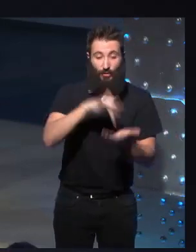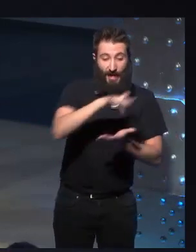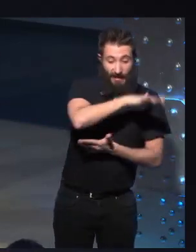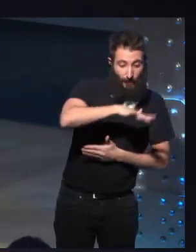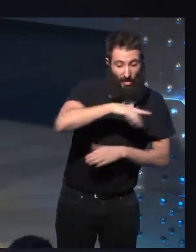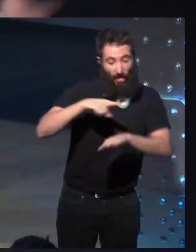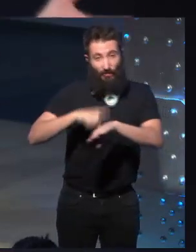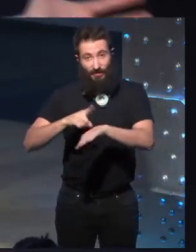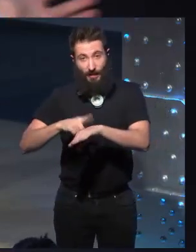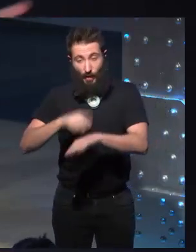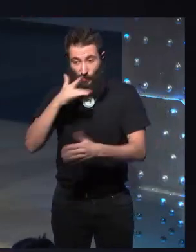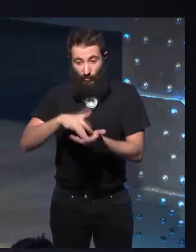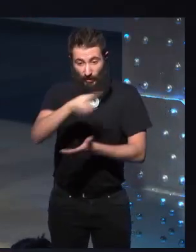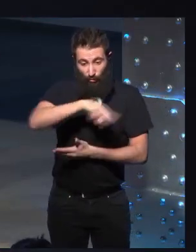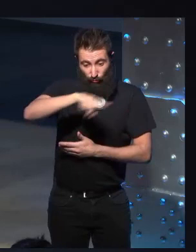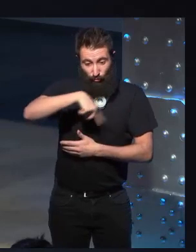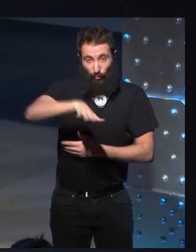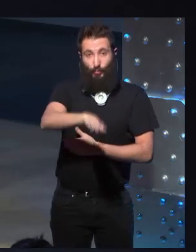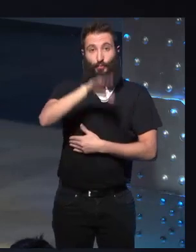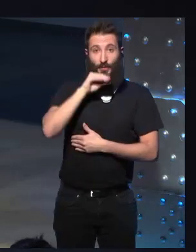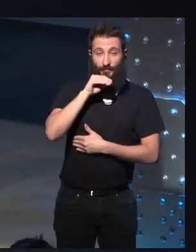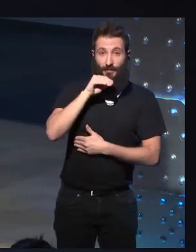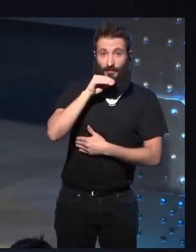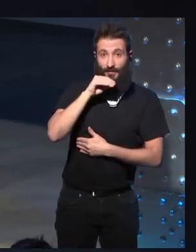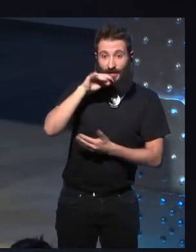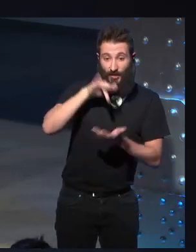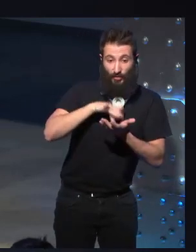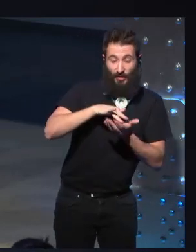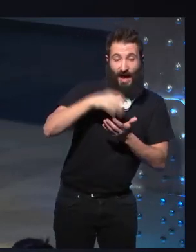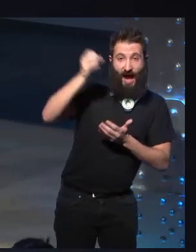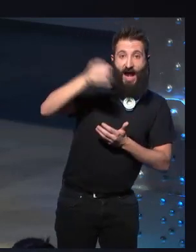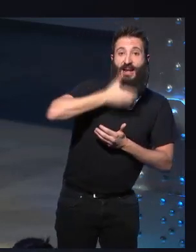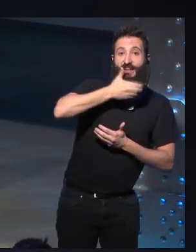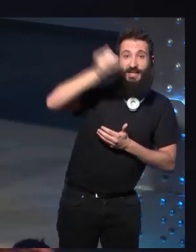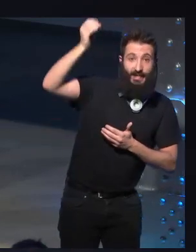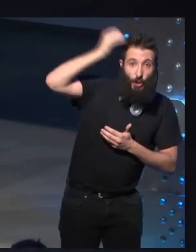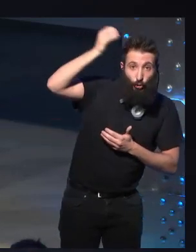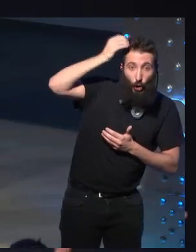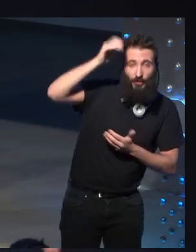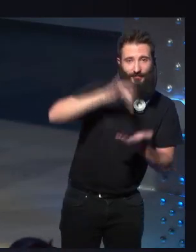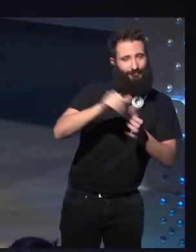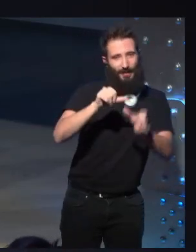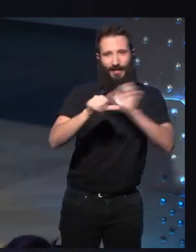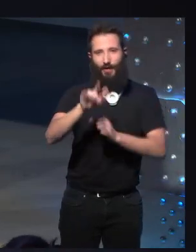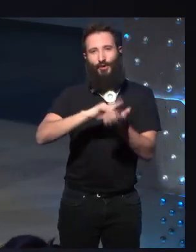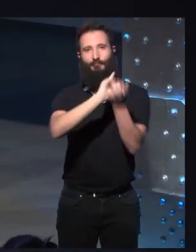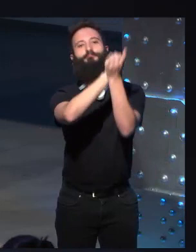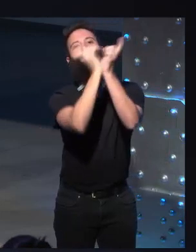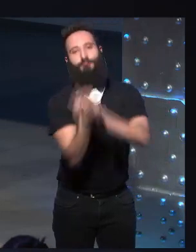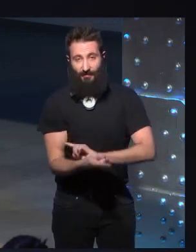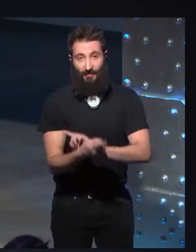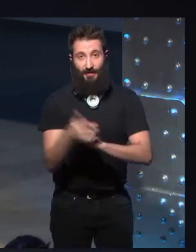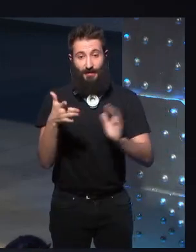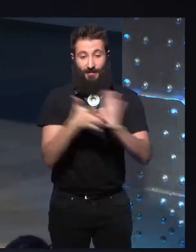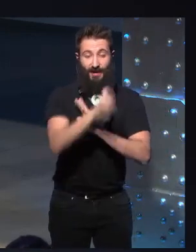thought them since Newton, don't behave the same way anymore. And E equals mc squared